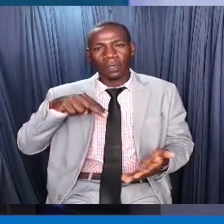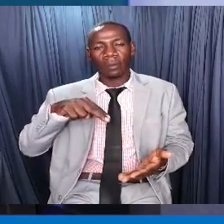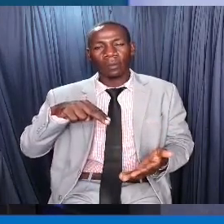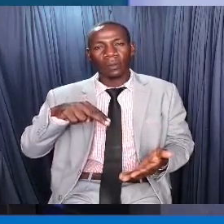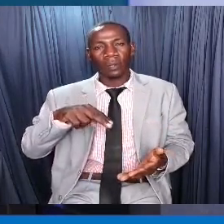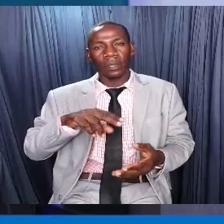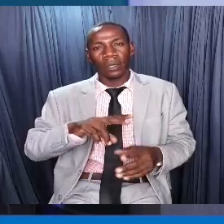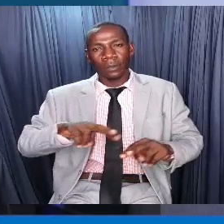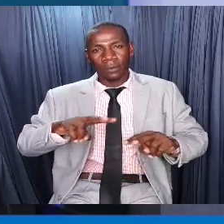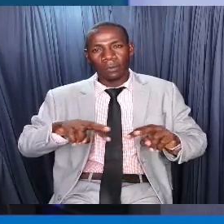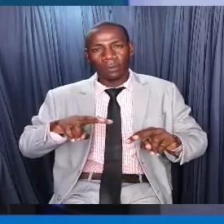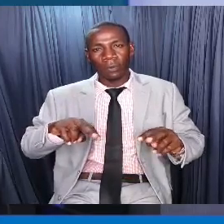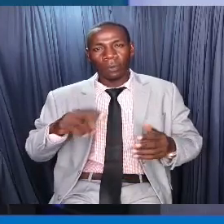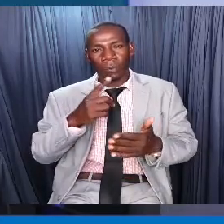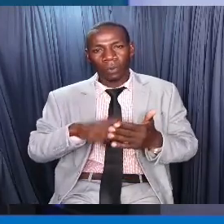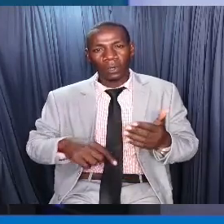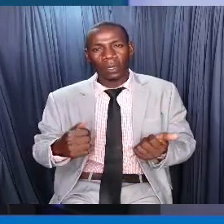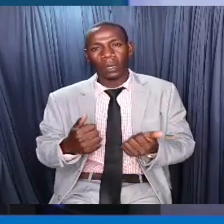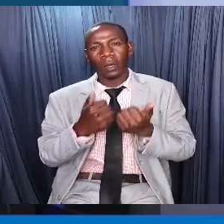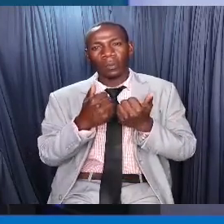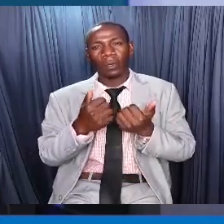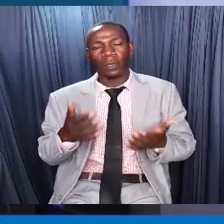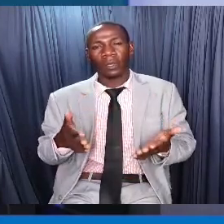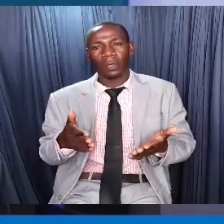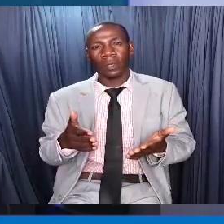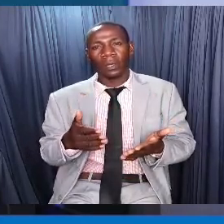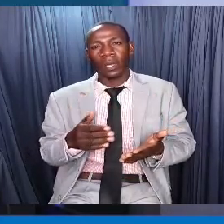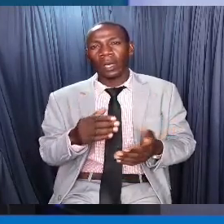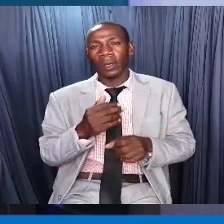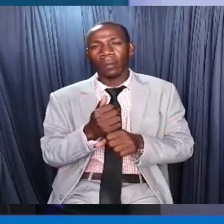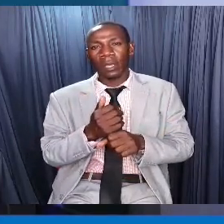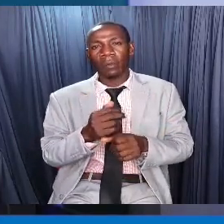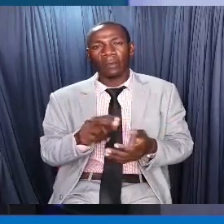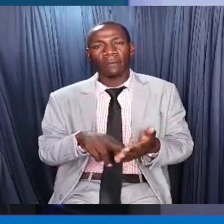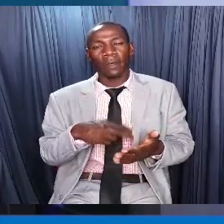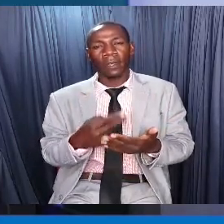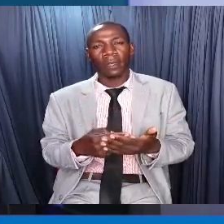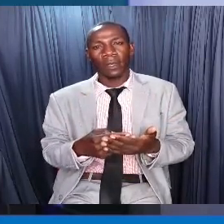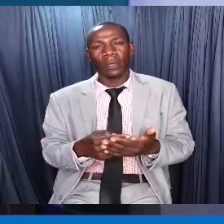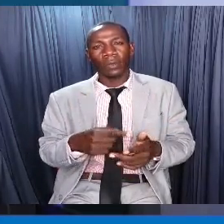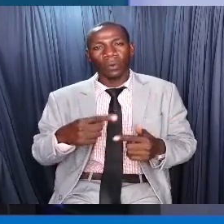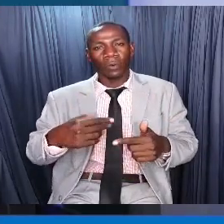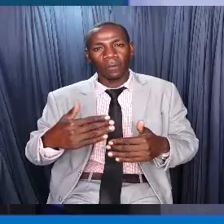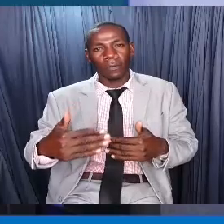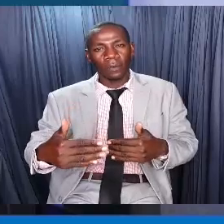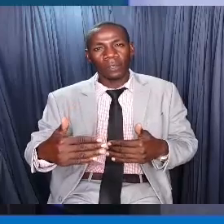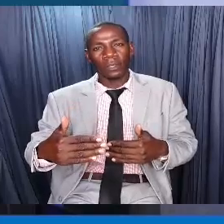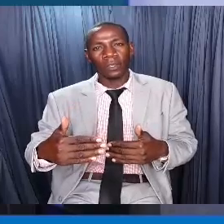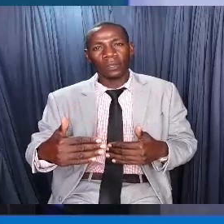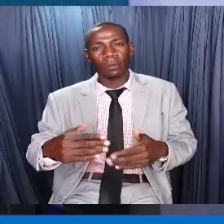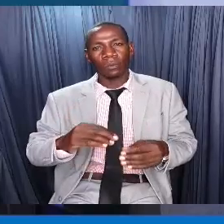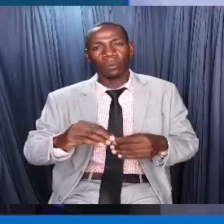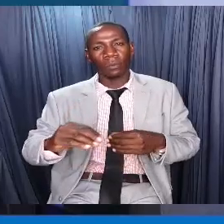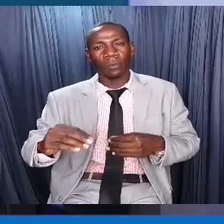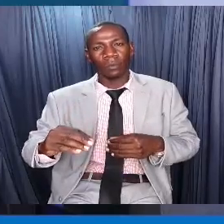just get up. Anza kutafuta ni nini kimenifanya. And seek what has knocked nini me here. Nini kimenifanya nikaanguka. What has made me fall here? Unaenda tena huko mbele. You go in front, moving